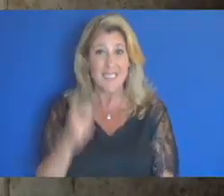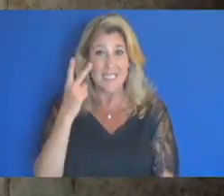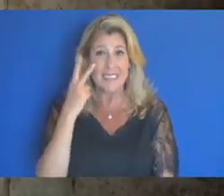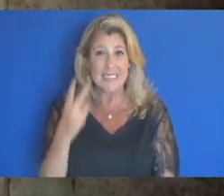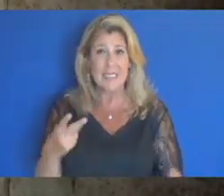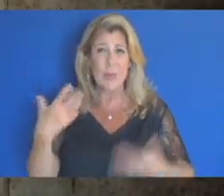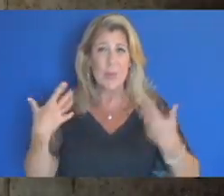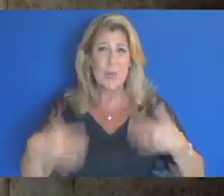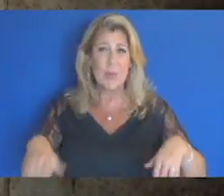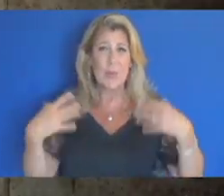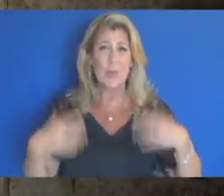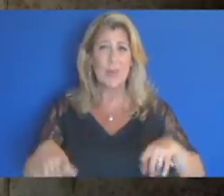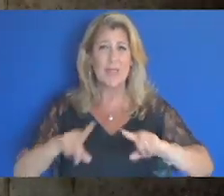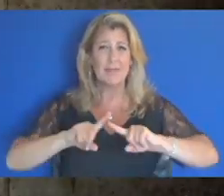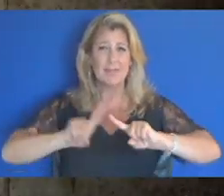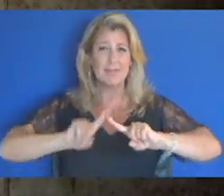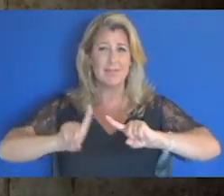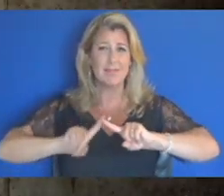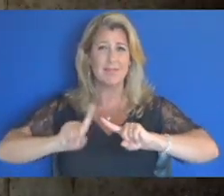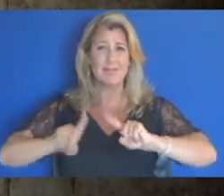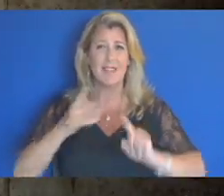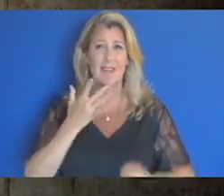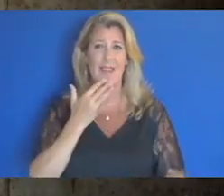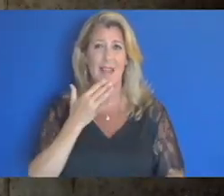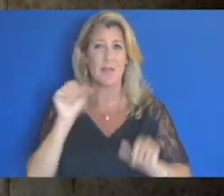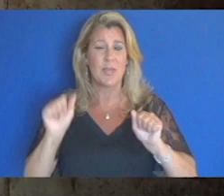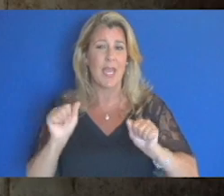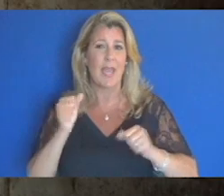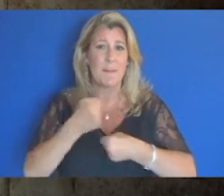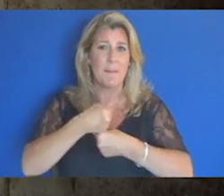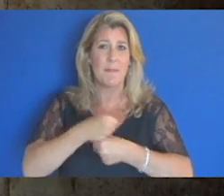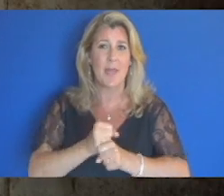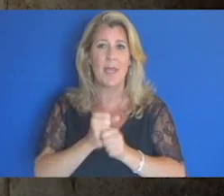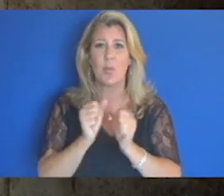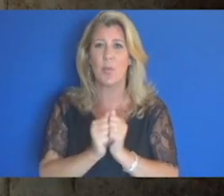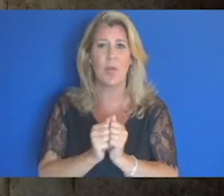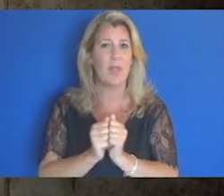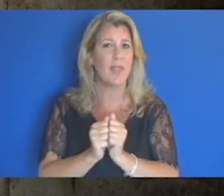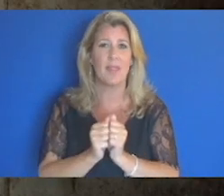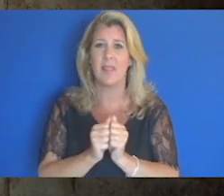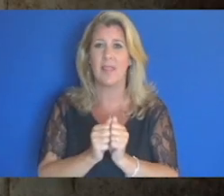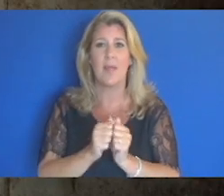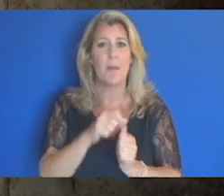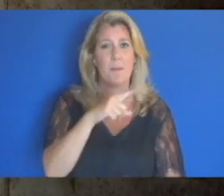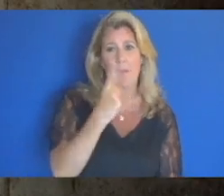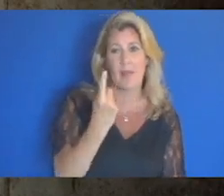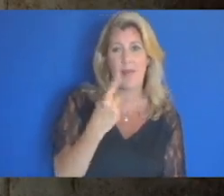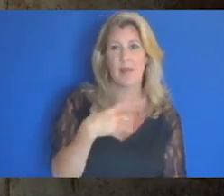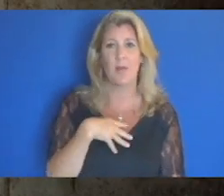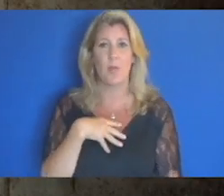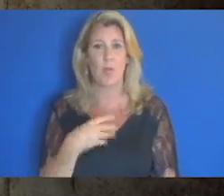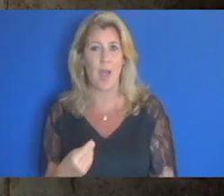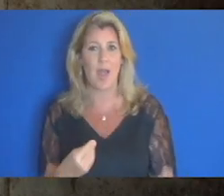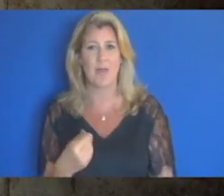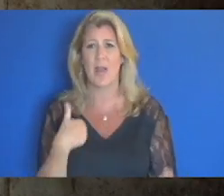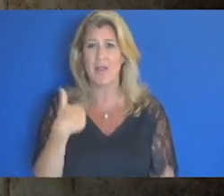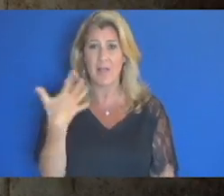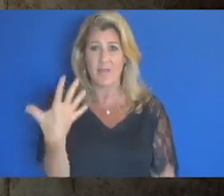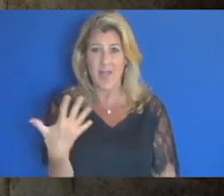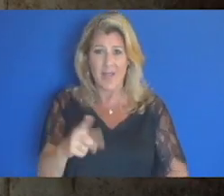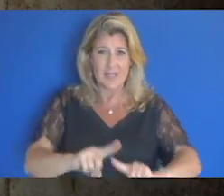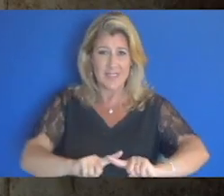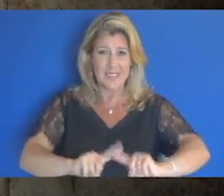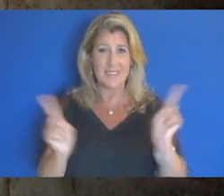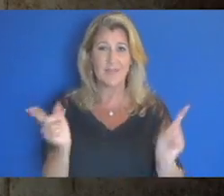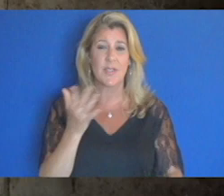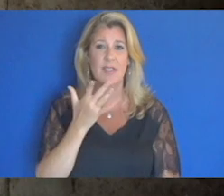Look how many colors we can create by just having black and white. We got 5